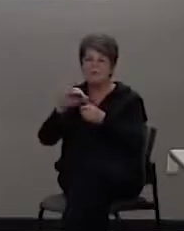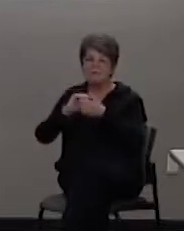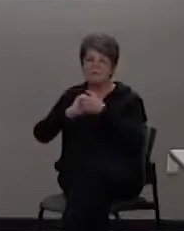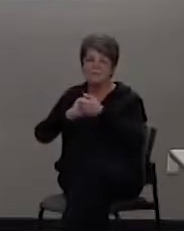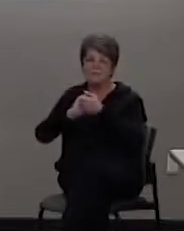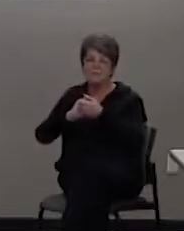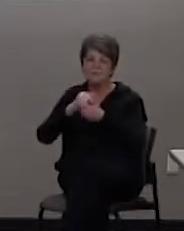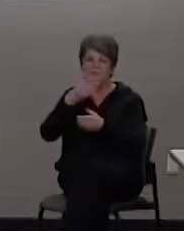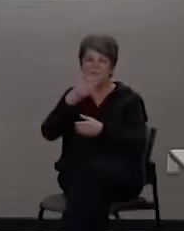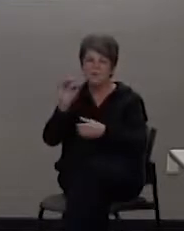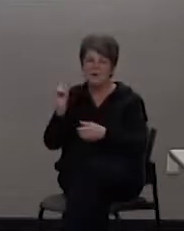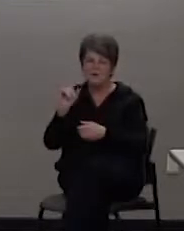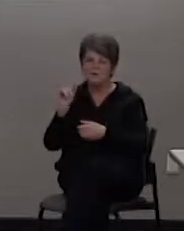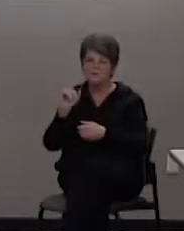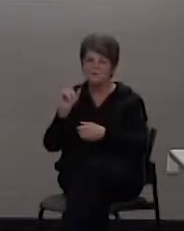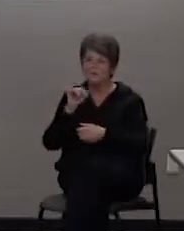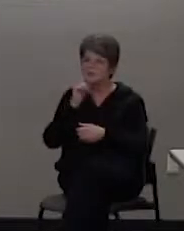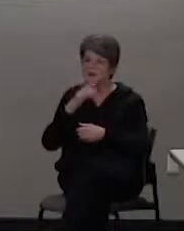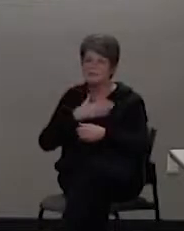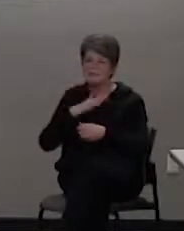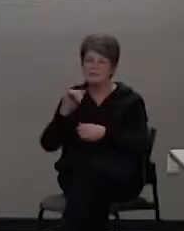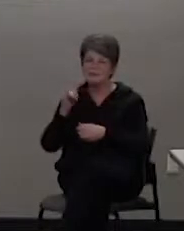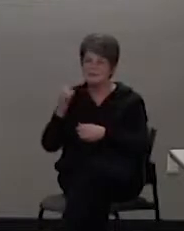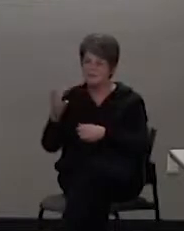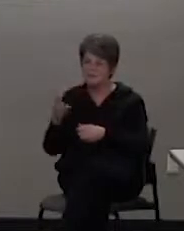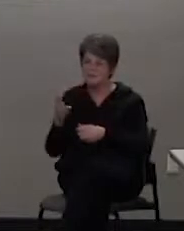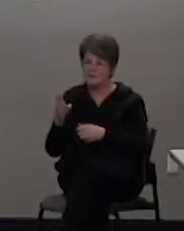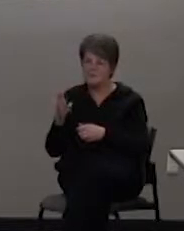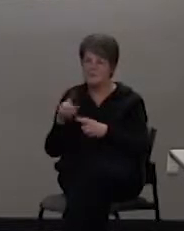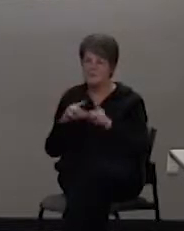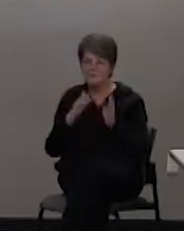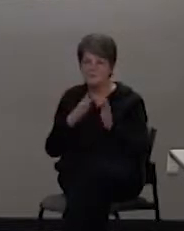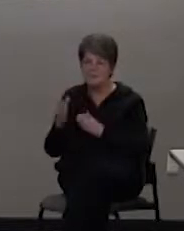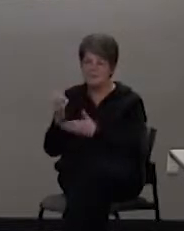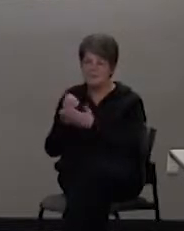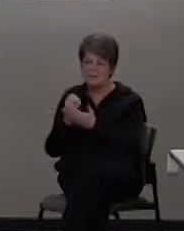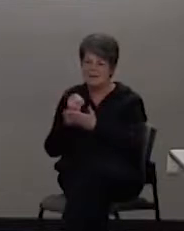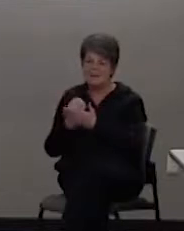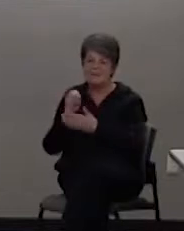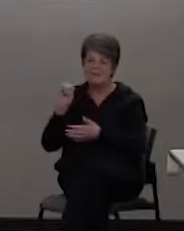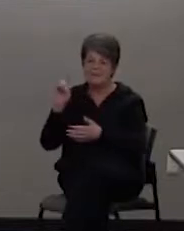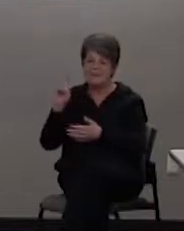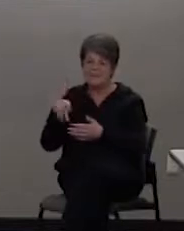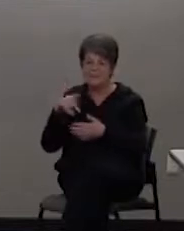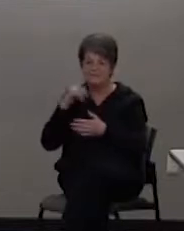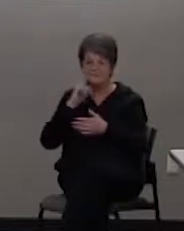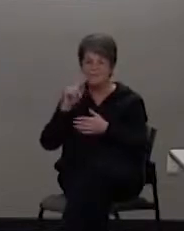well. That I know it's not my job to plan economic development for Lincoln